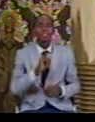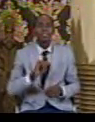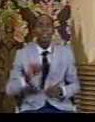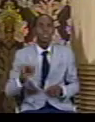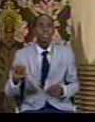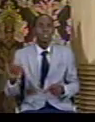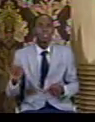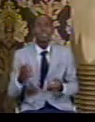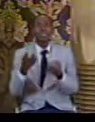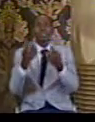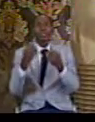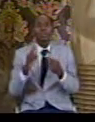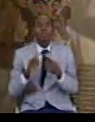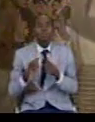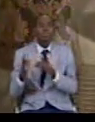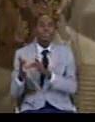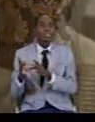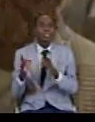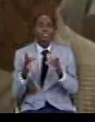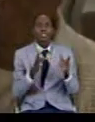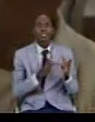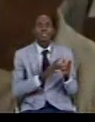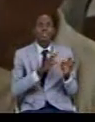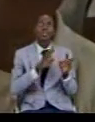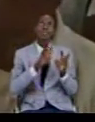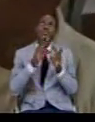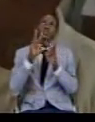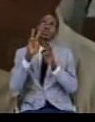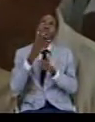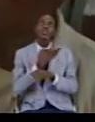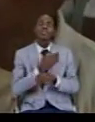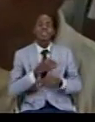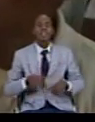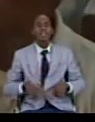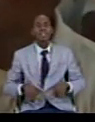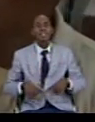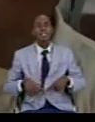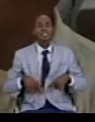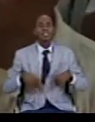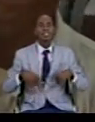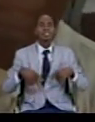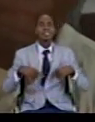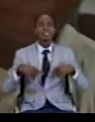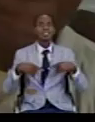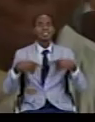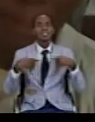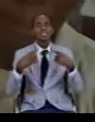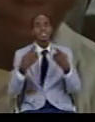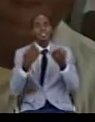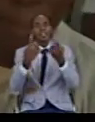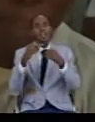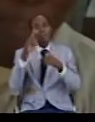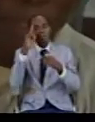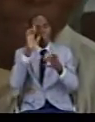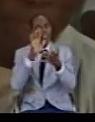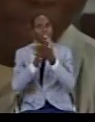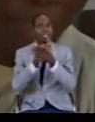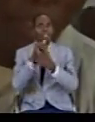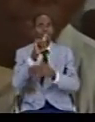Oh, come believe it. Look and leave.